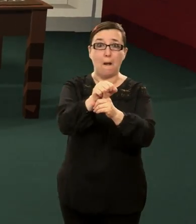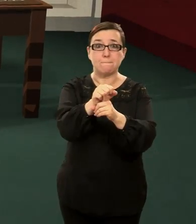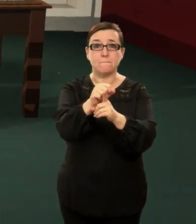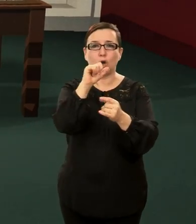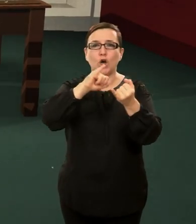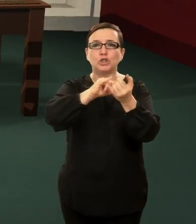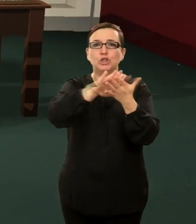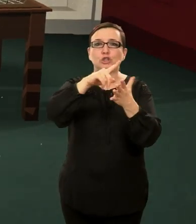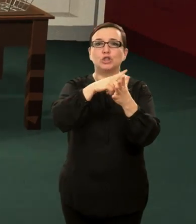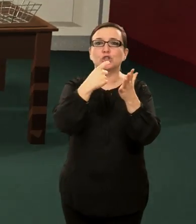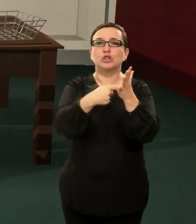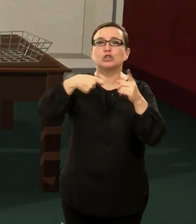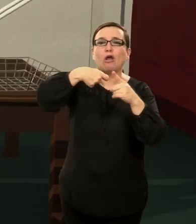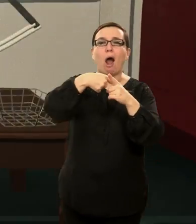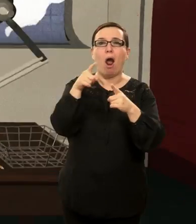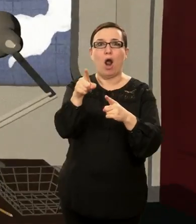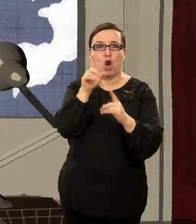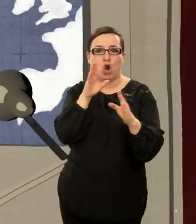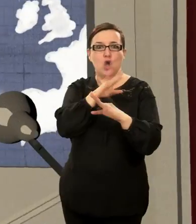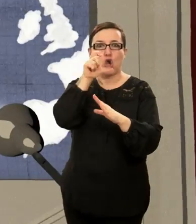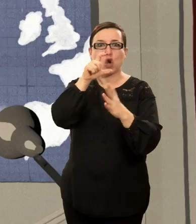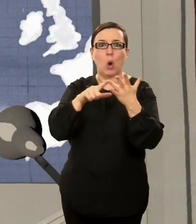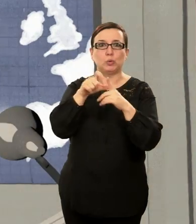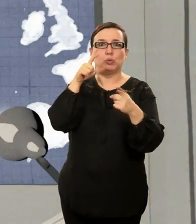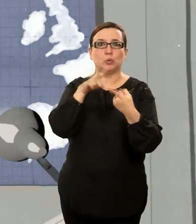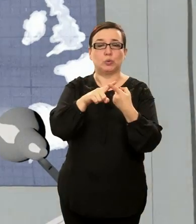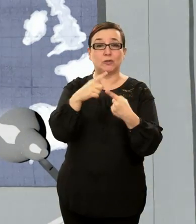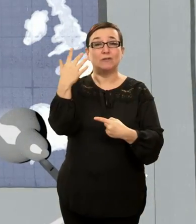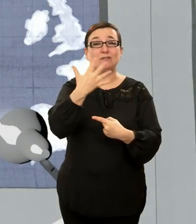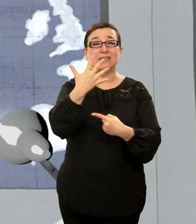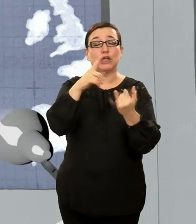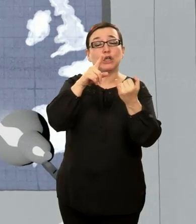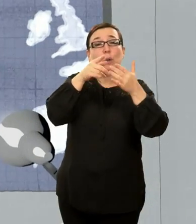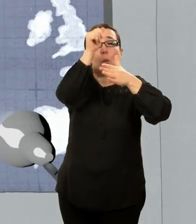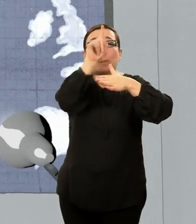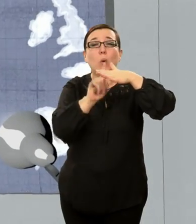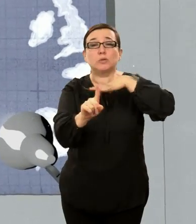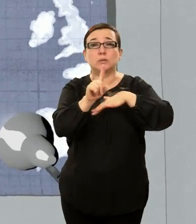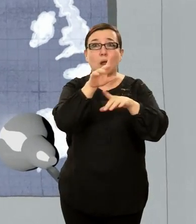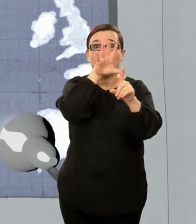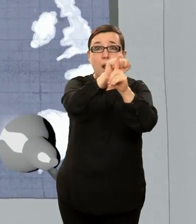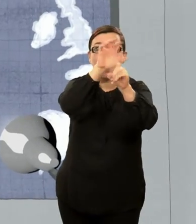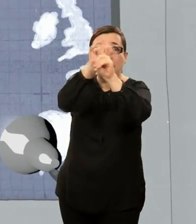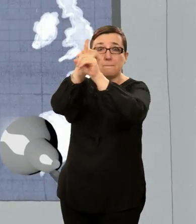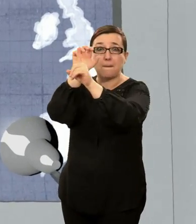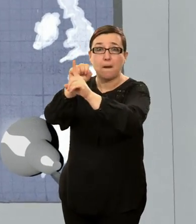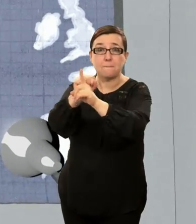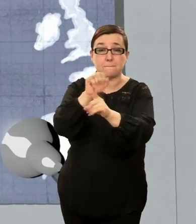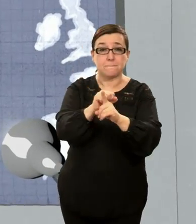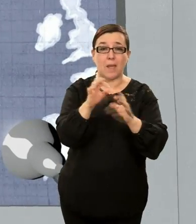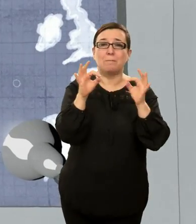code, 15 U-boat positions were identified, and Bletchley Park was able to read naval traffic and crack